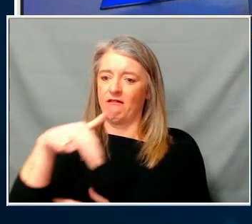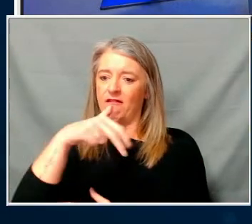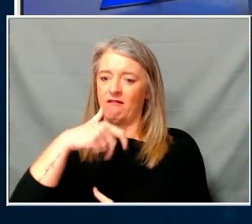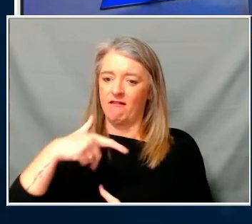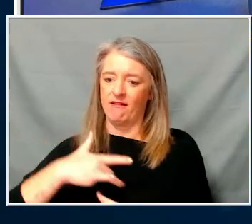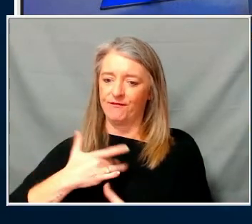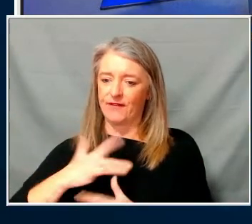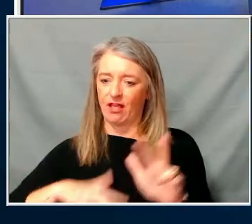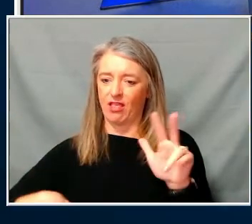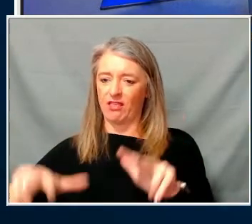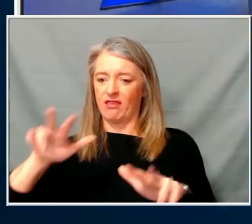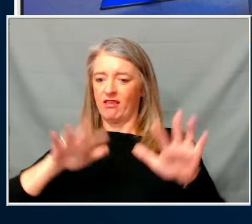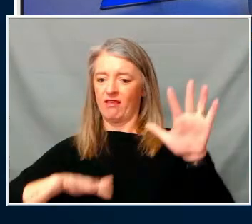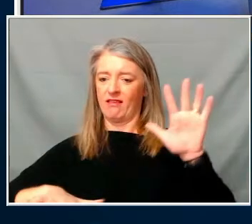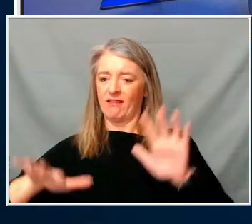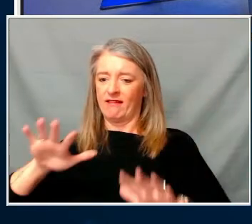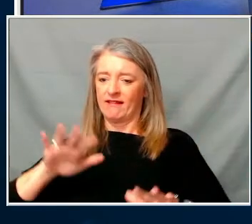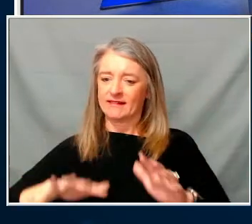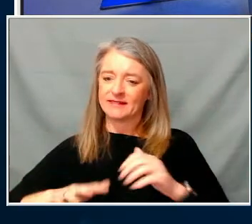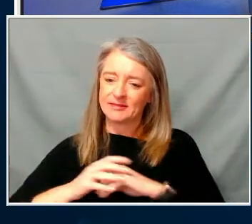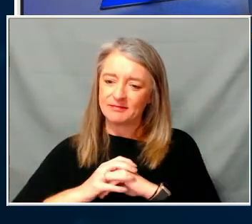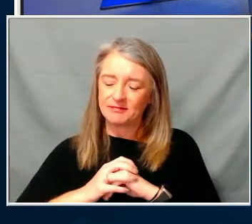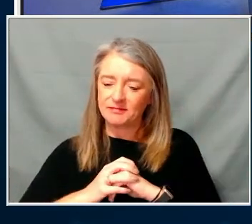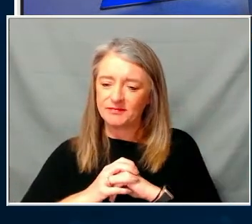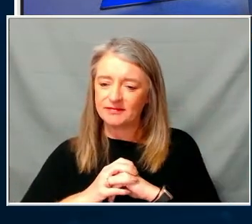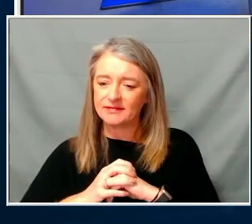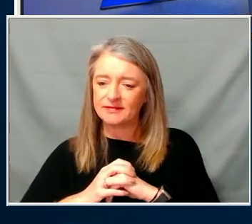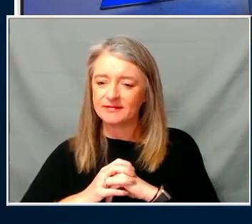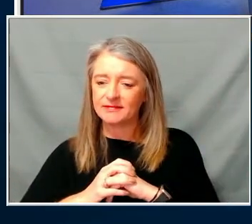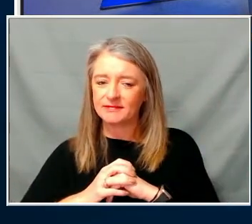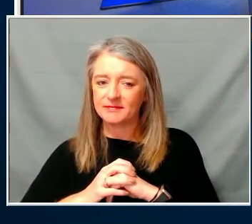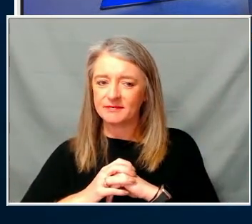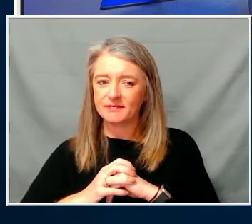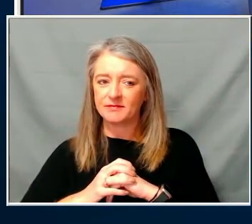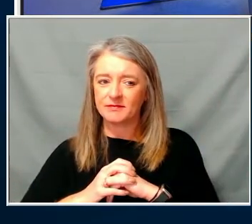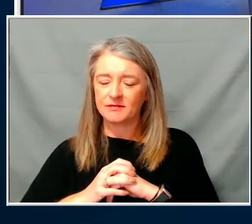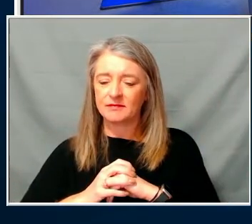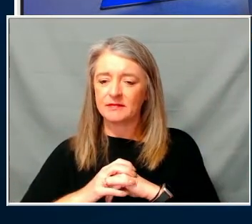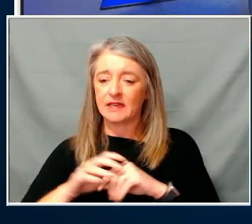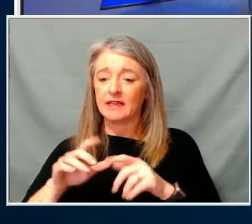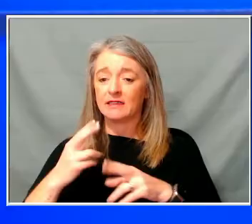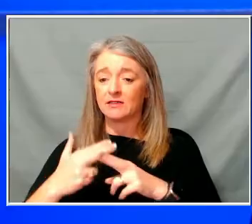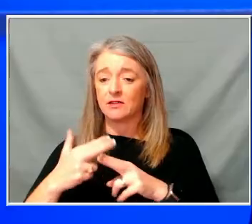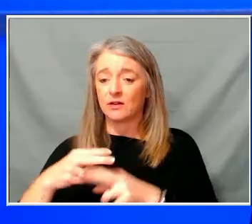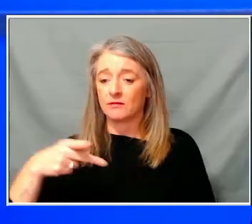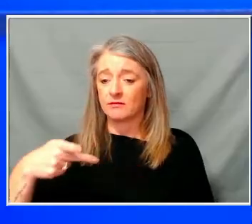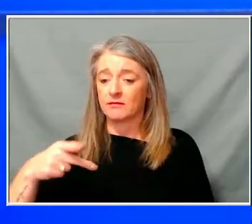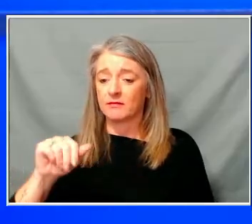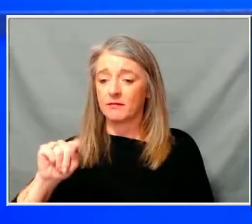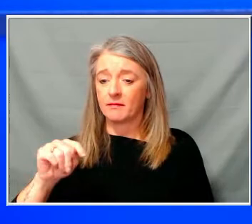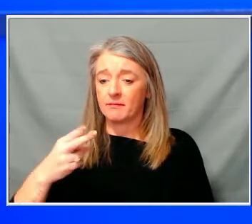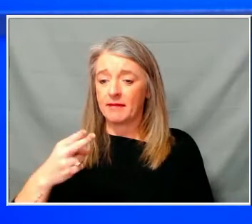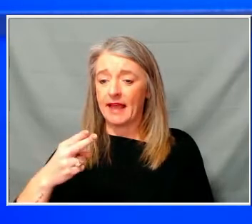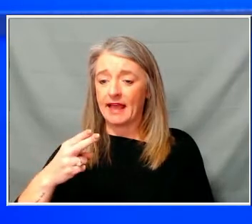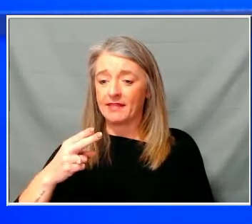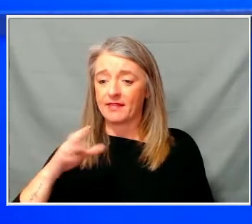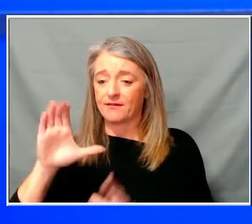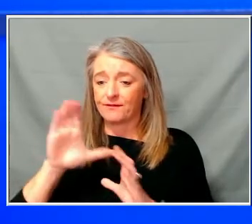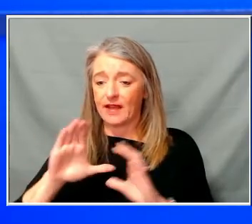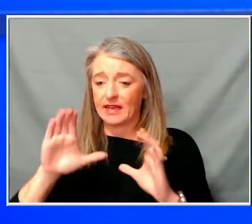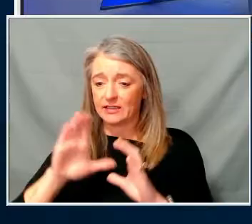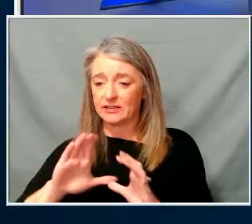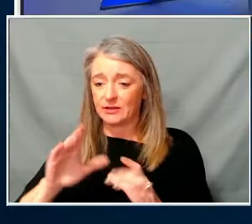breathing a lot of fresh air and sunshine, but still good choice. Well, this whole Pathfinder thing, I got to say, when I first started working here, Brian, I could have used